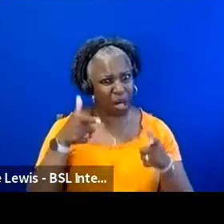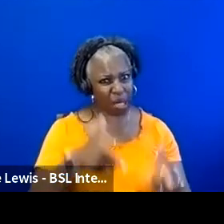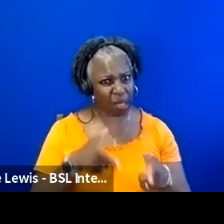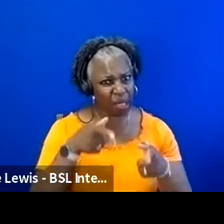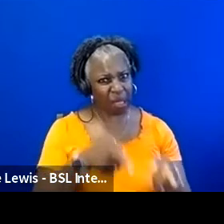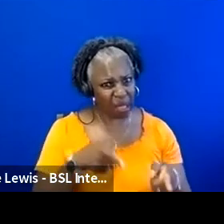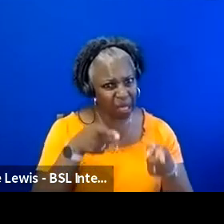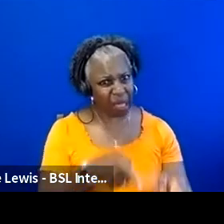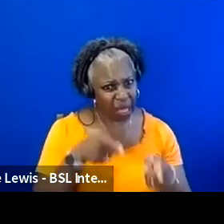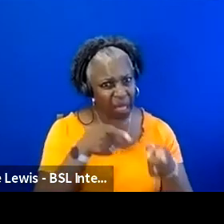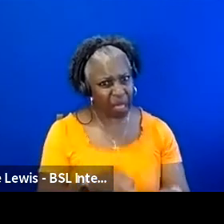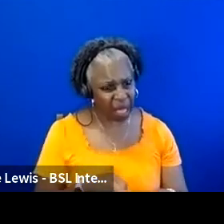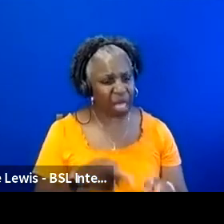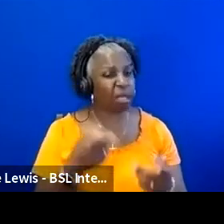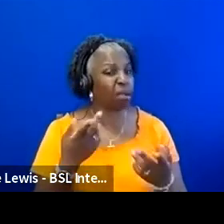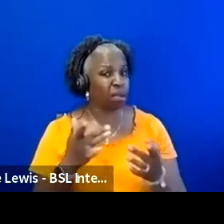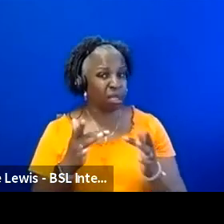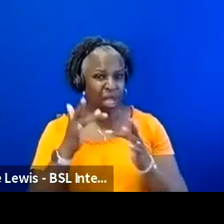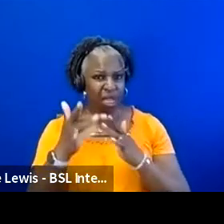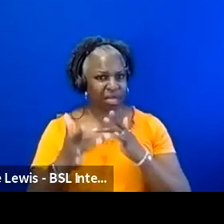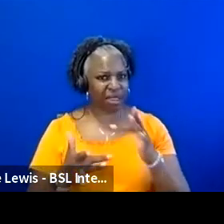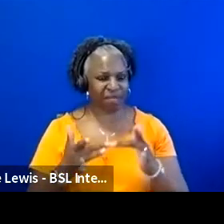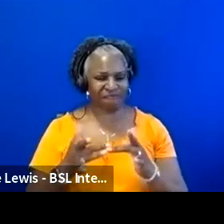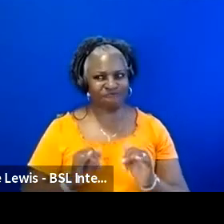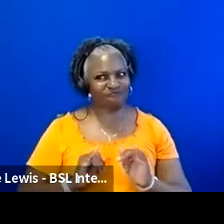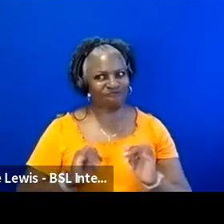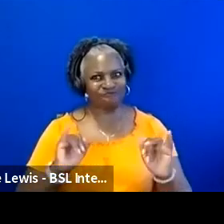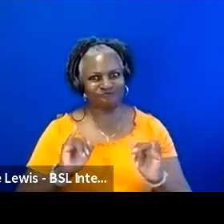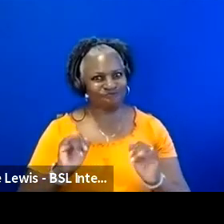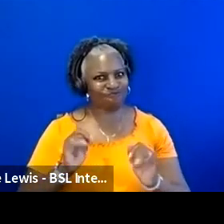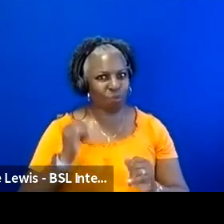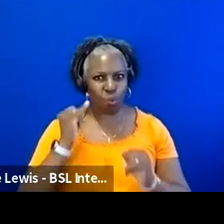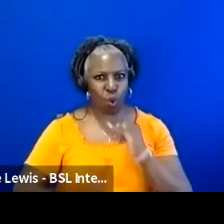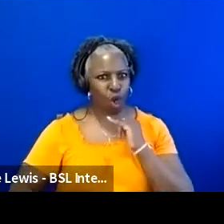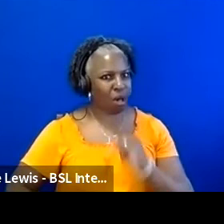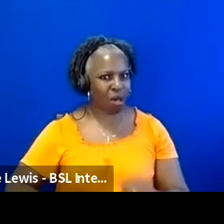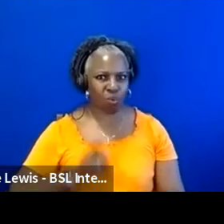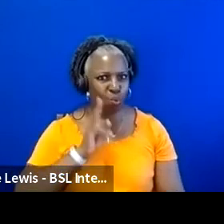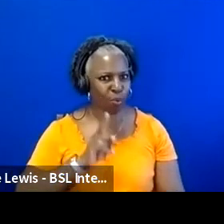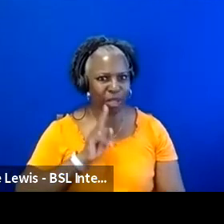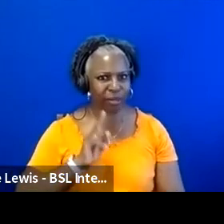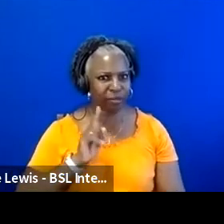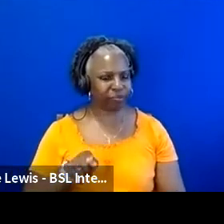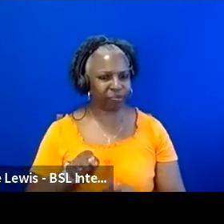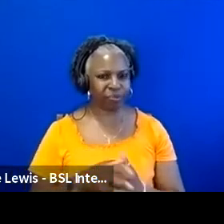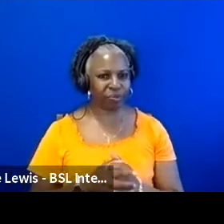Just the internet is a much more hostile place for women than it is for men. And it just takes,